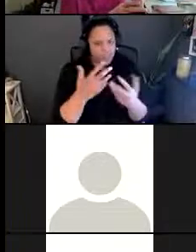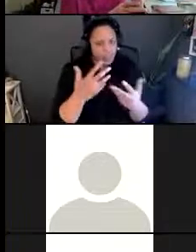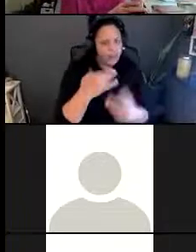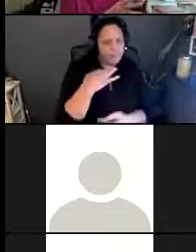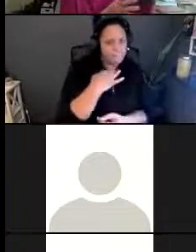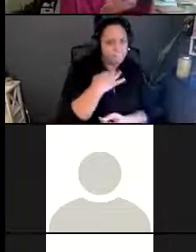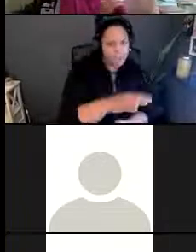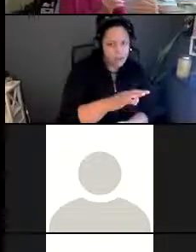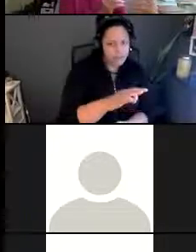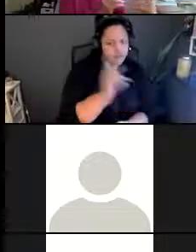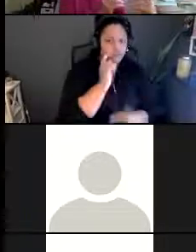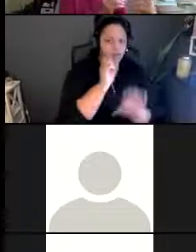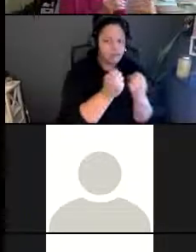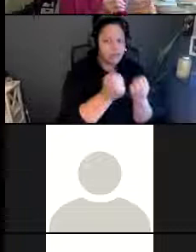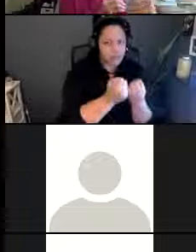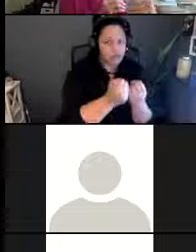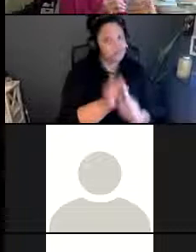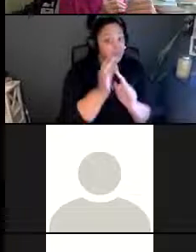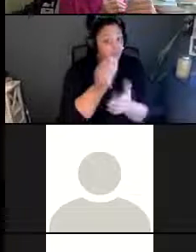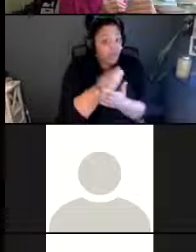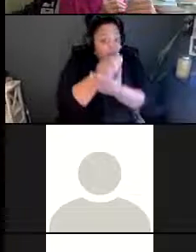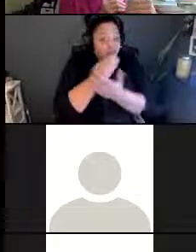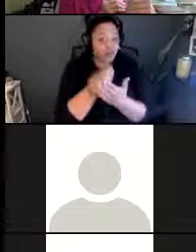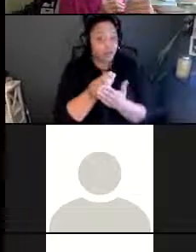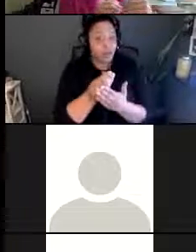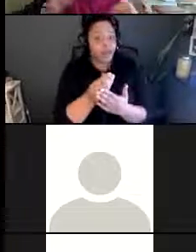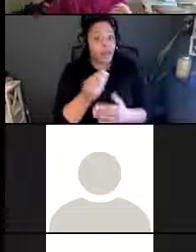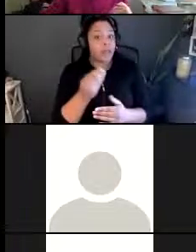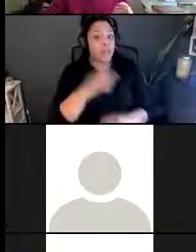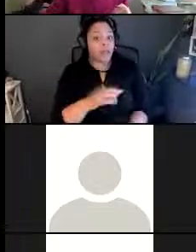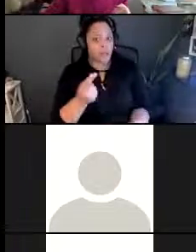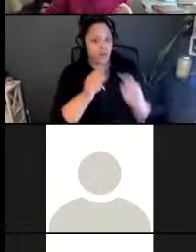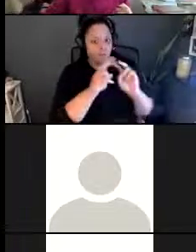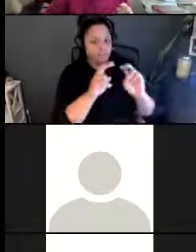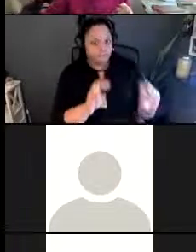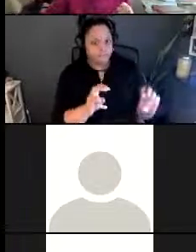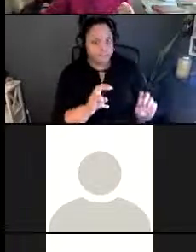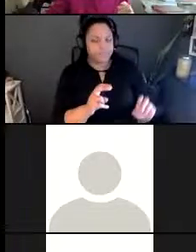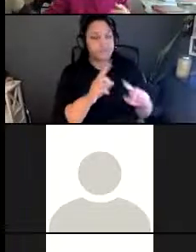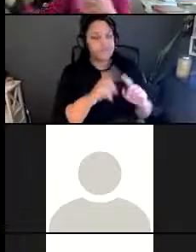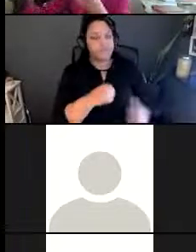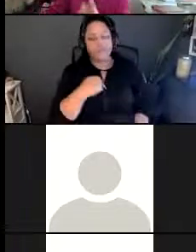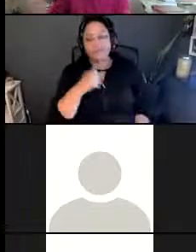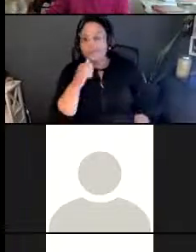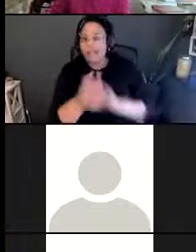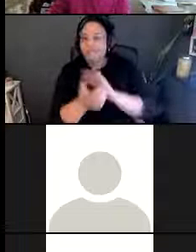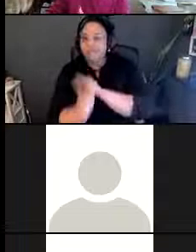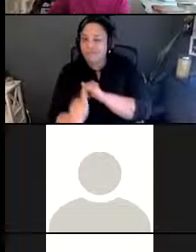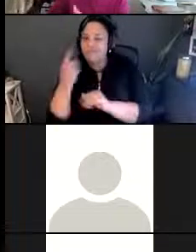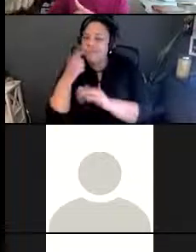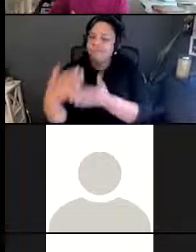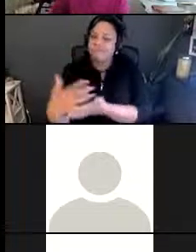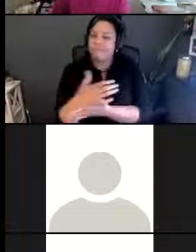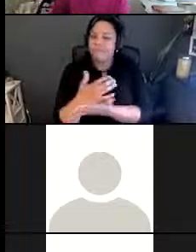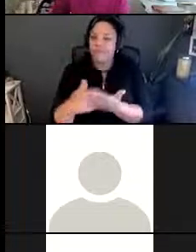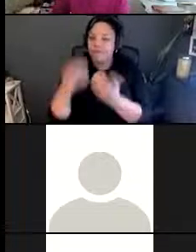to society, especially the financial benefits, and not very good at gathering data on